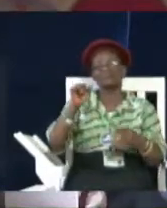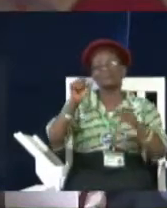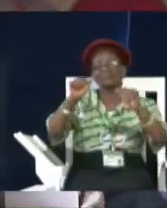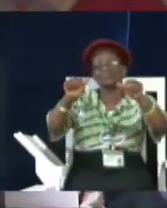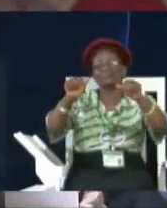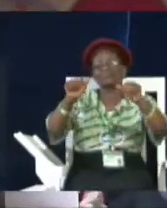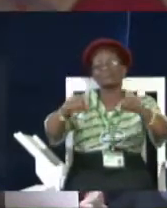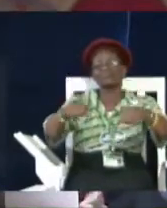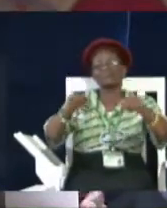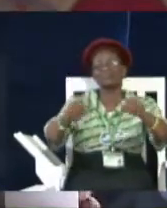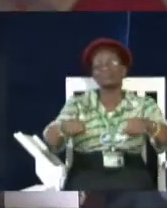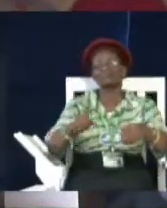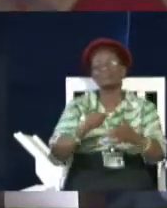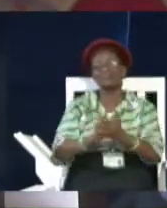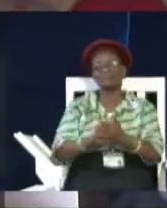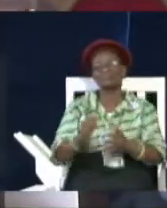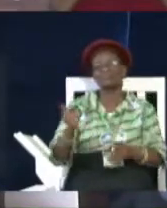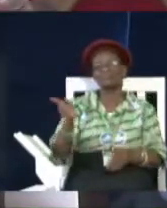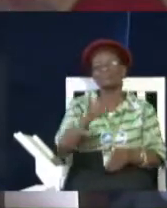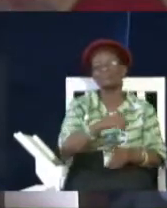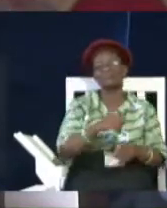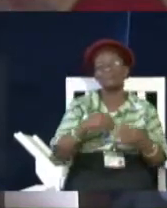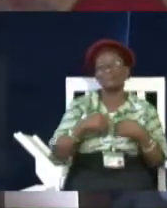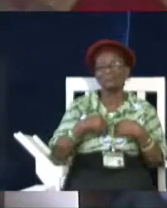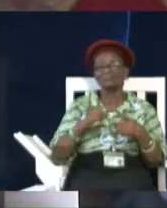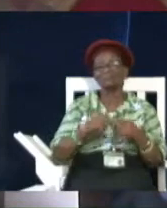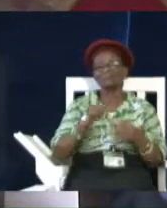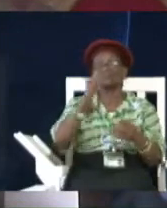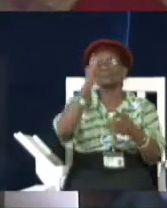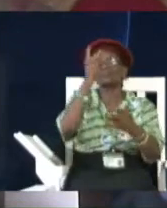But you have to reach out